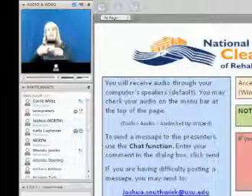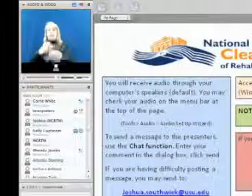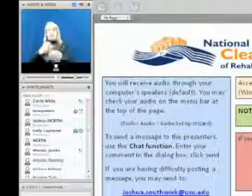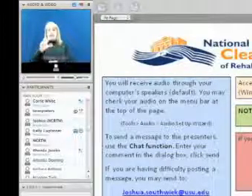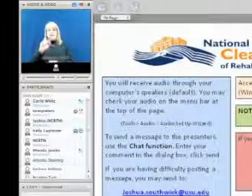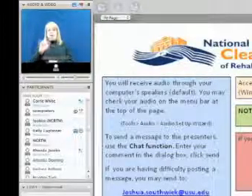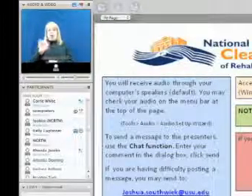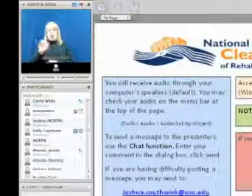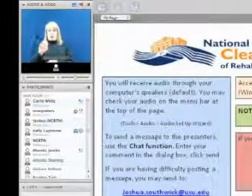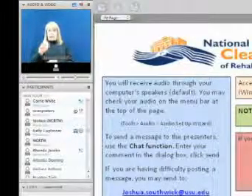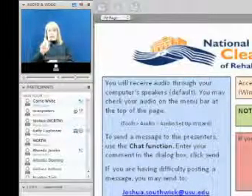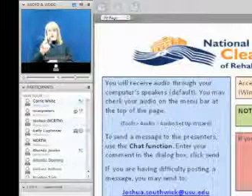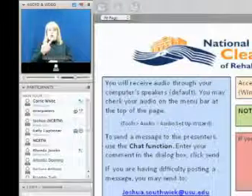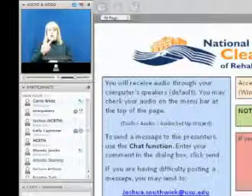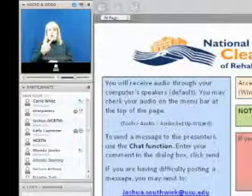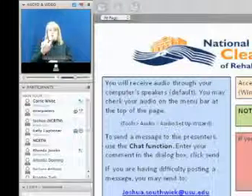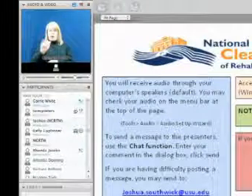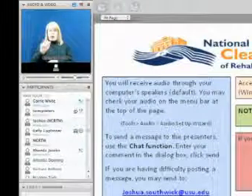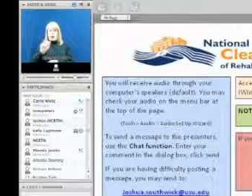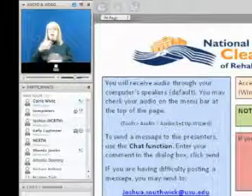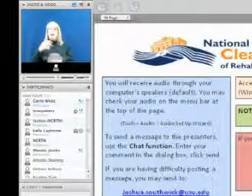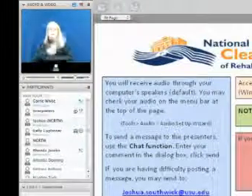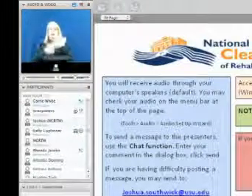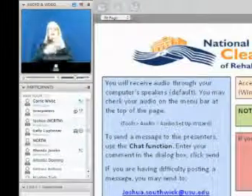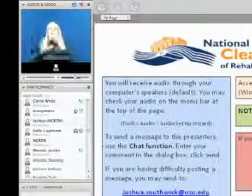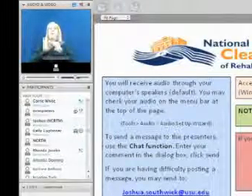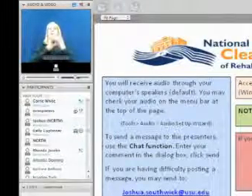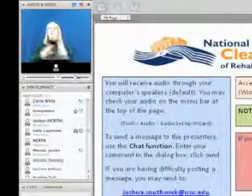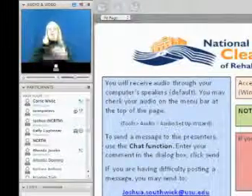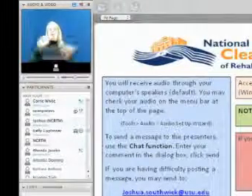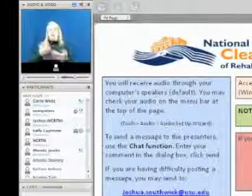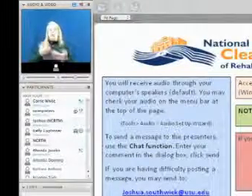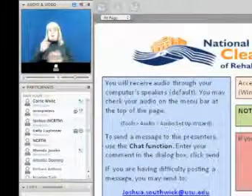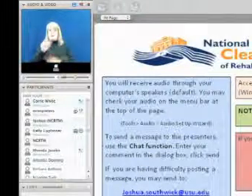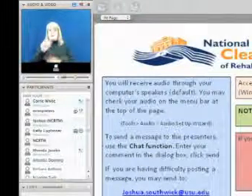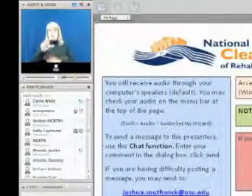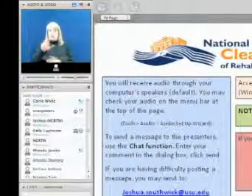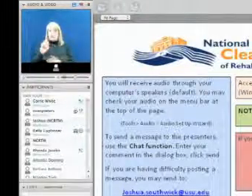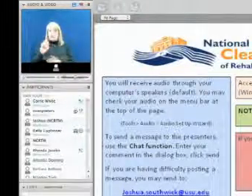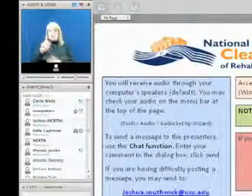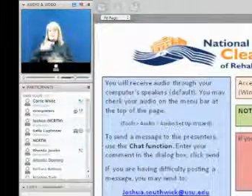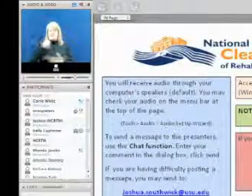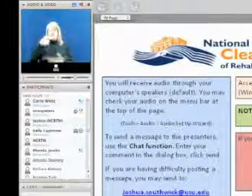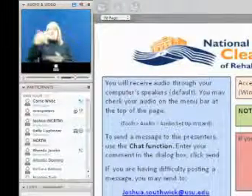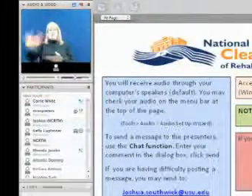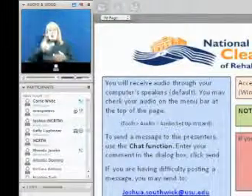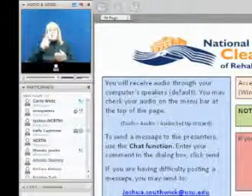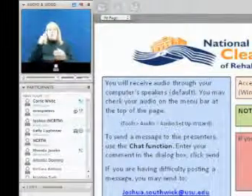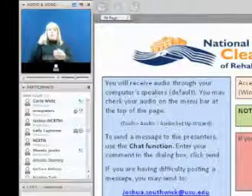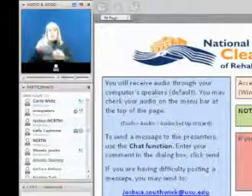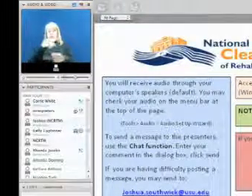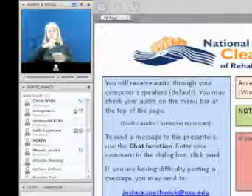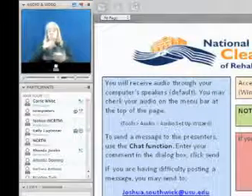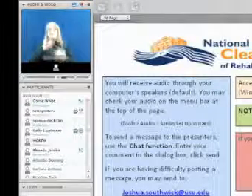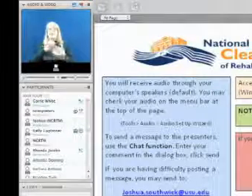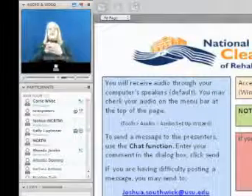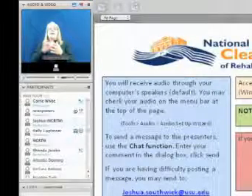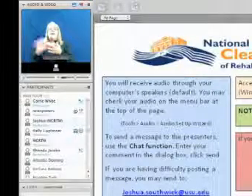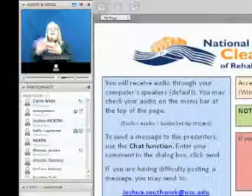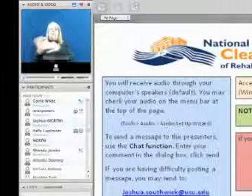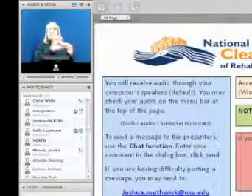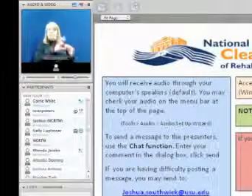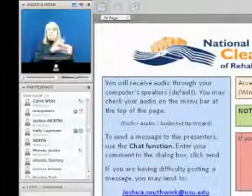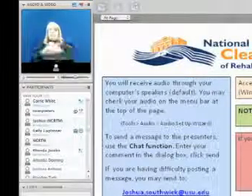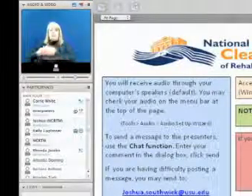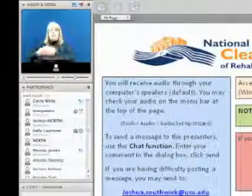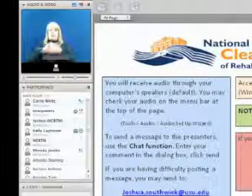the program coordinator for the Marie Center, and I welcome you, and I'm glad you could join us. This is a collaboration between